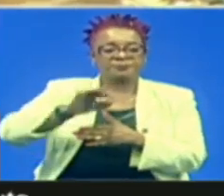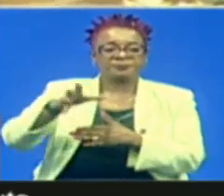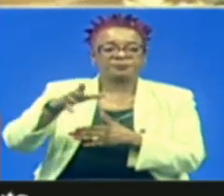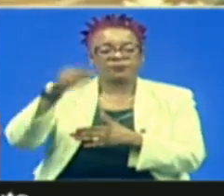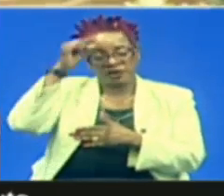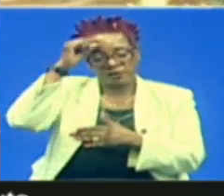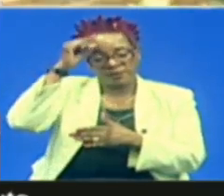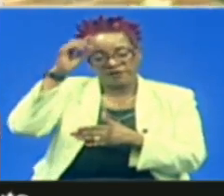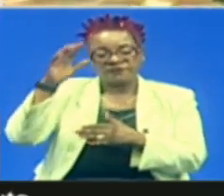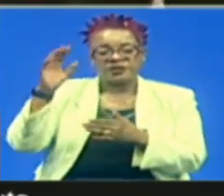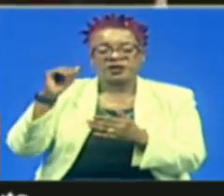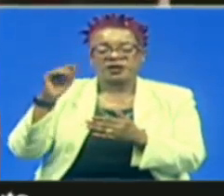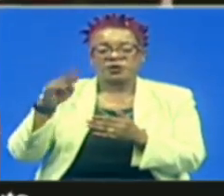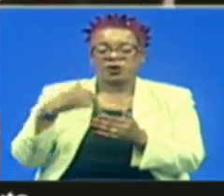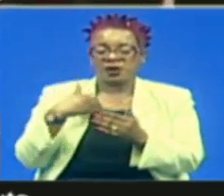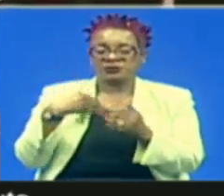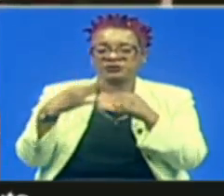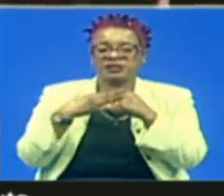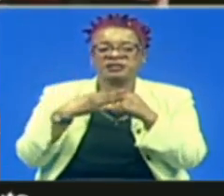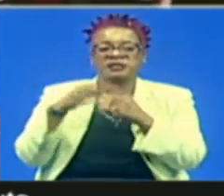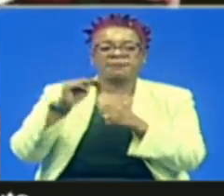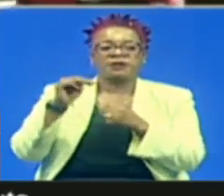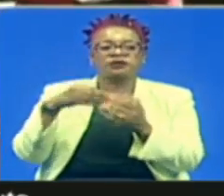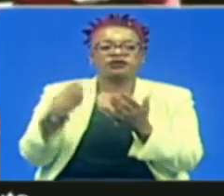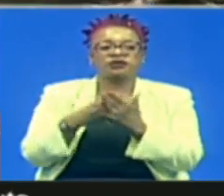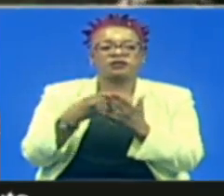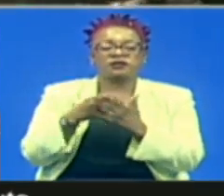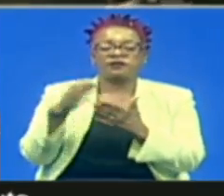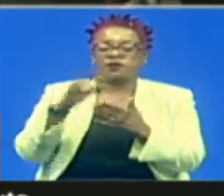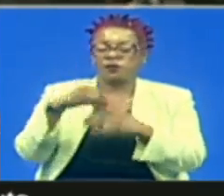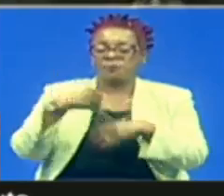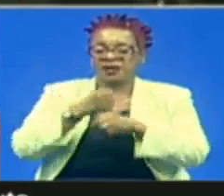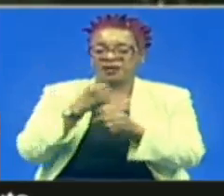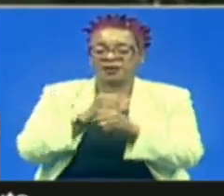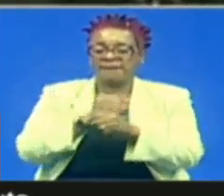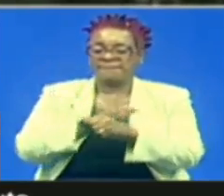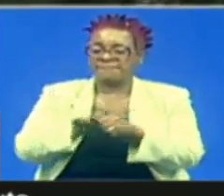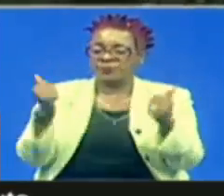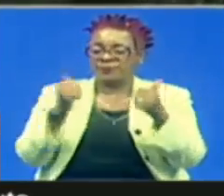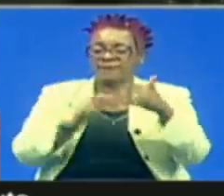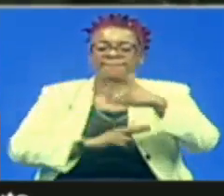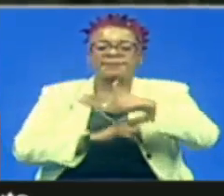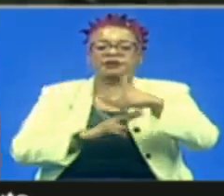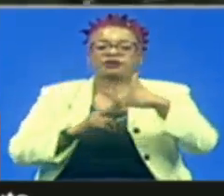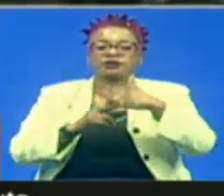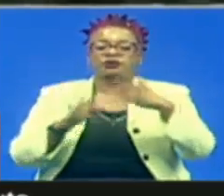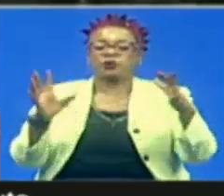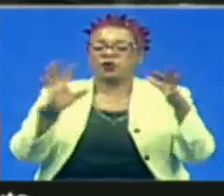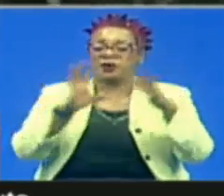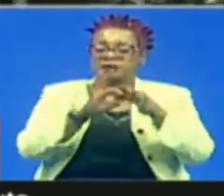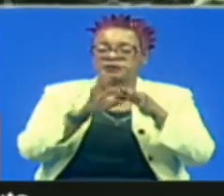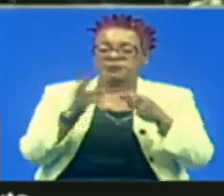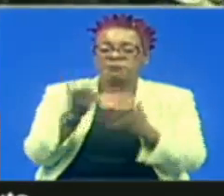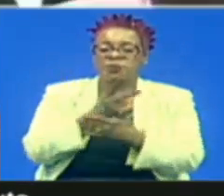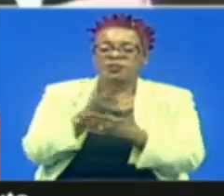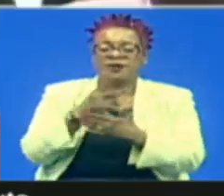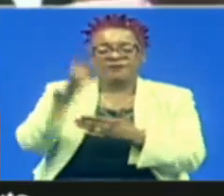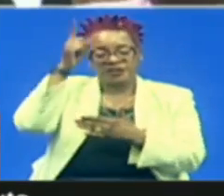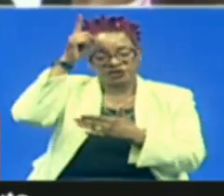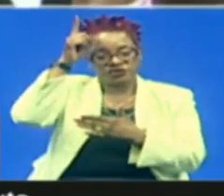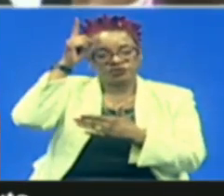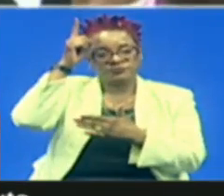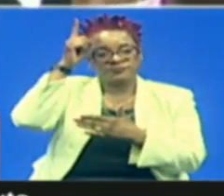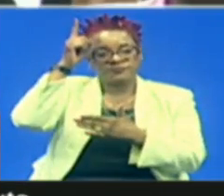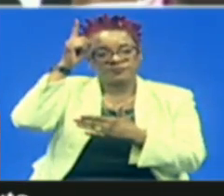of Nyandarua has set aside 8 million shillings for the construction of a proper bridge to connect Kahodha and Ngamini villages. We